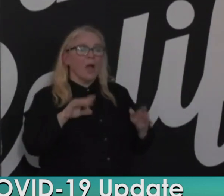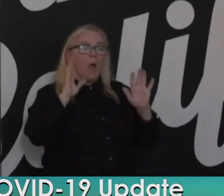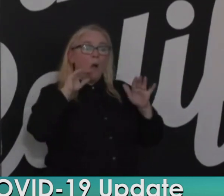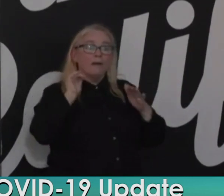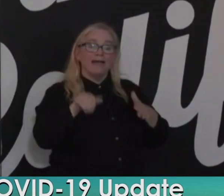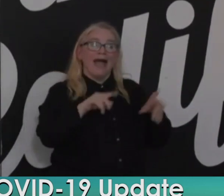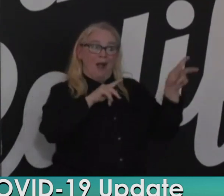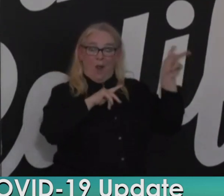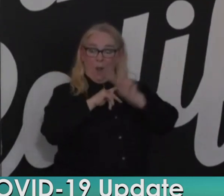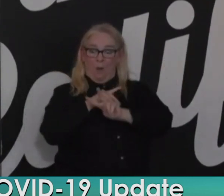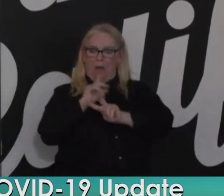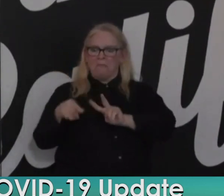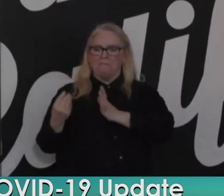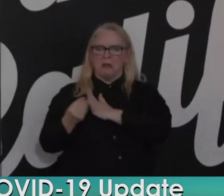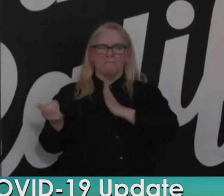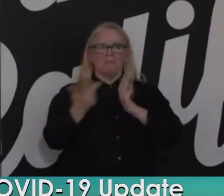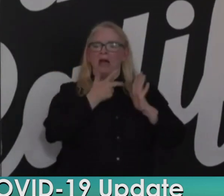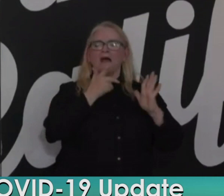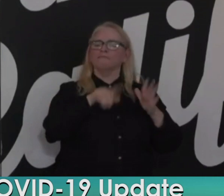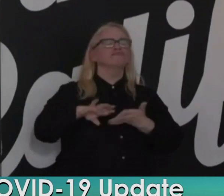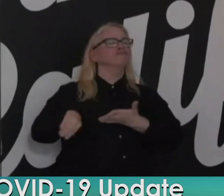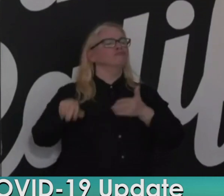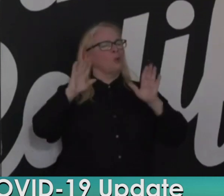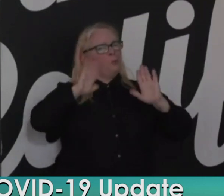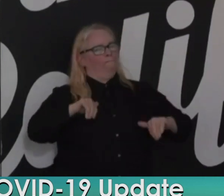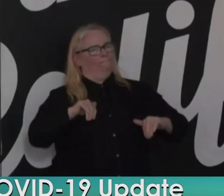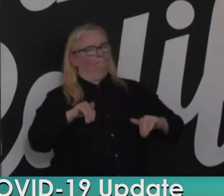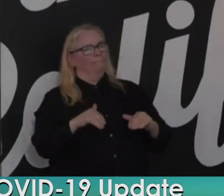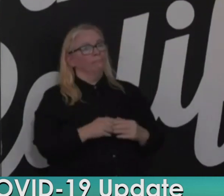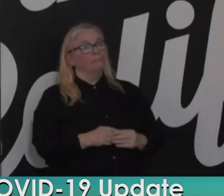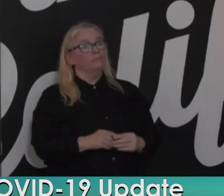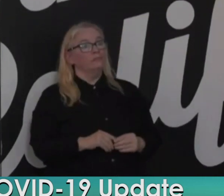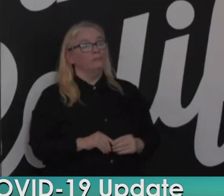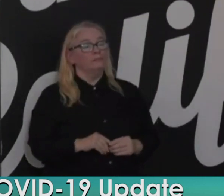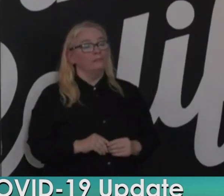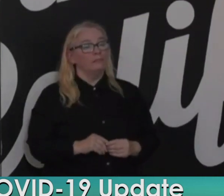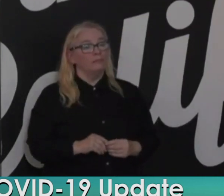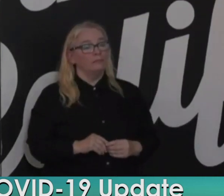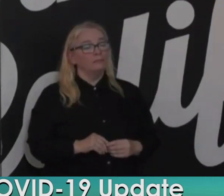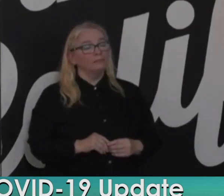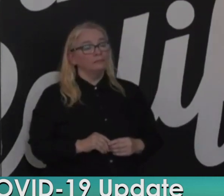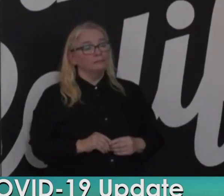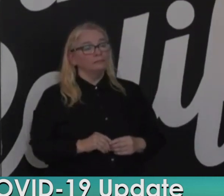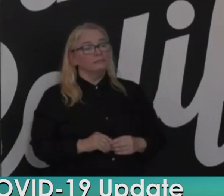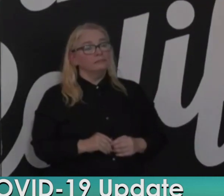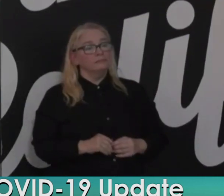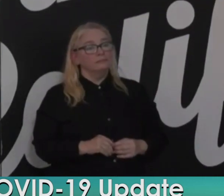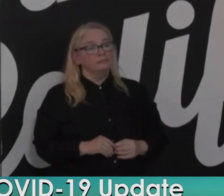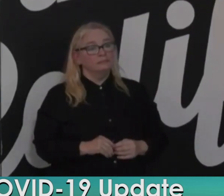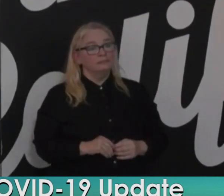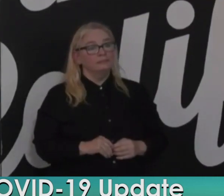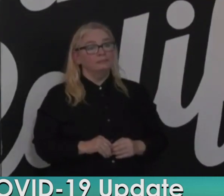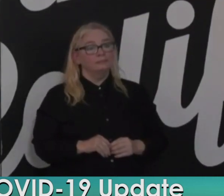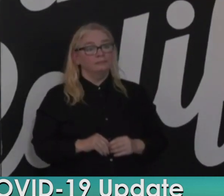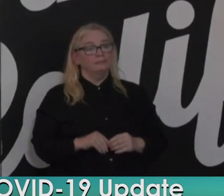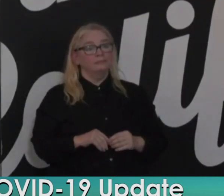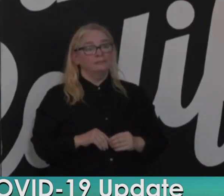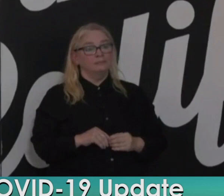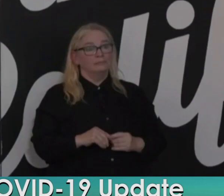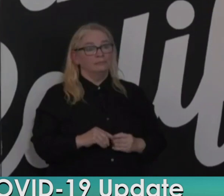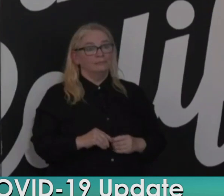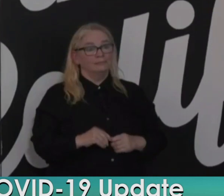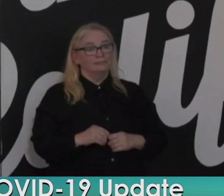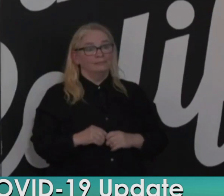round of dollars, Californians did not fare as well as we should have in terms of the percentage of the loans we were able to draw